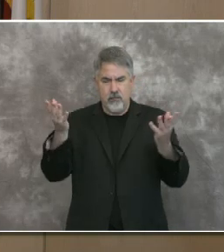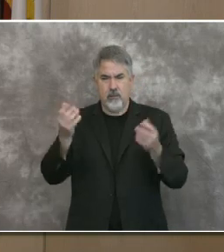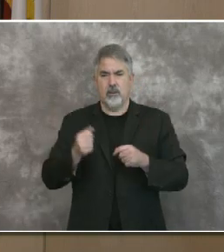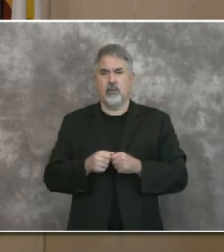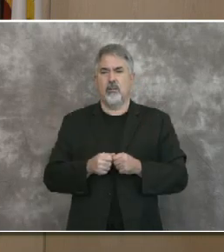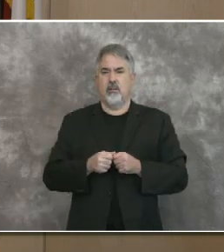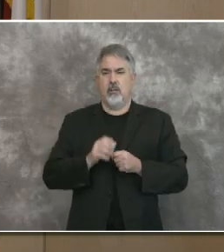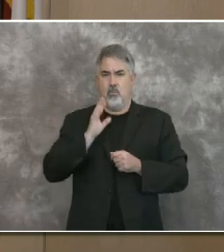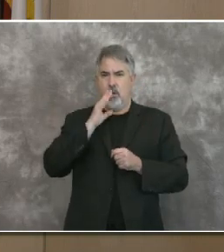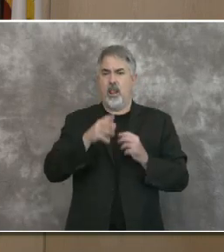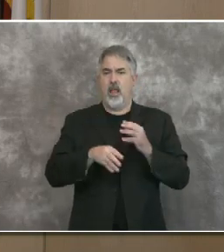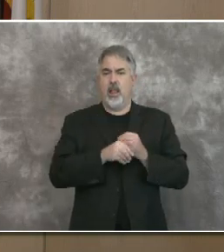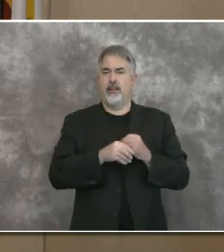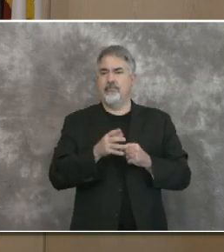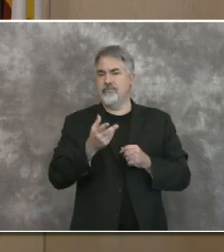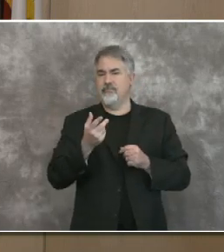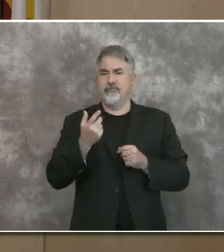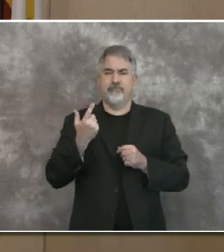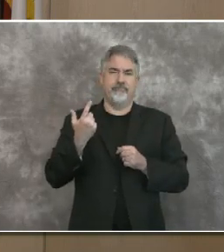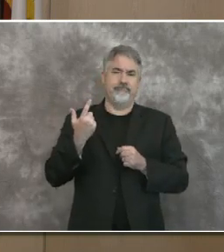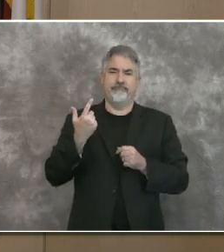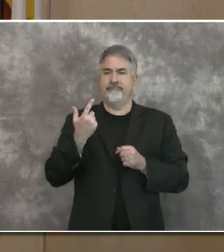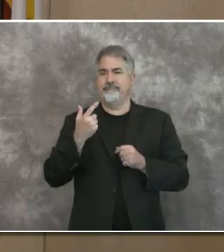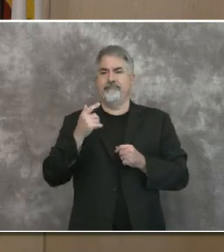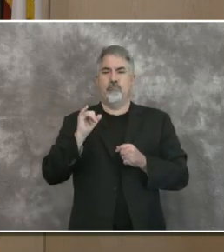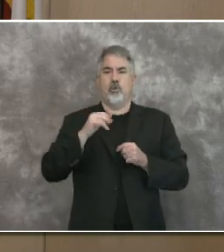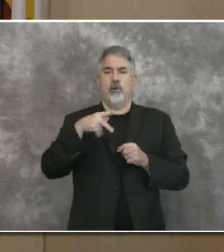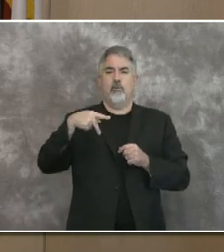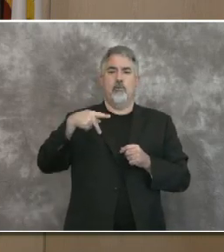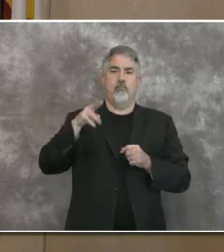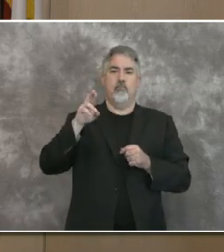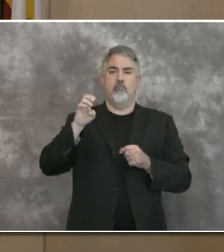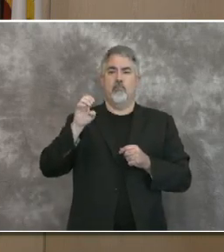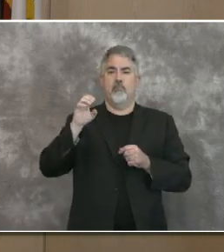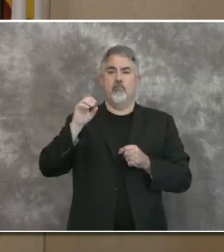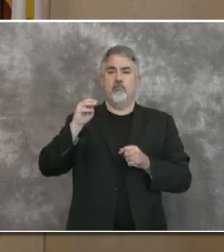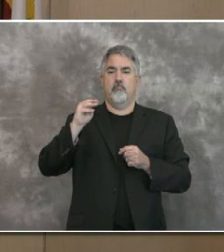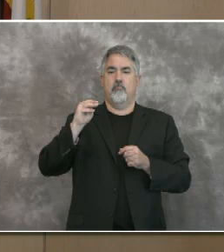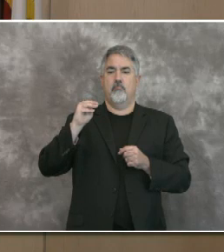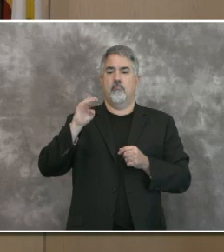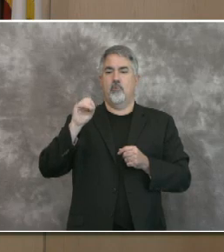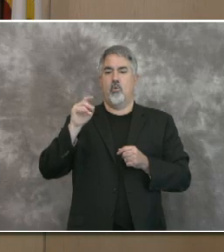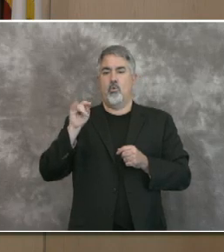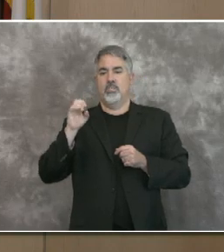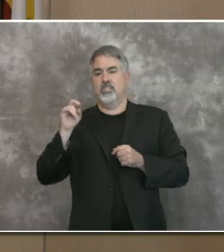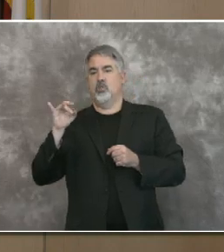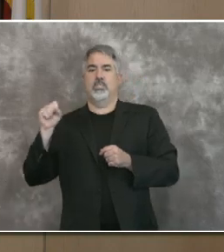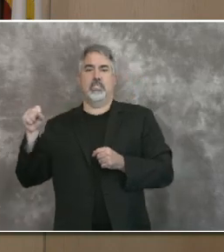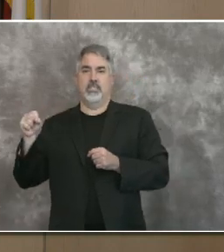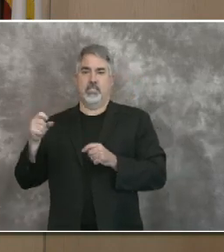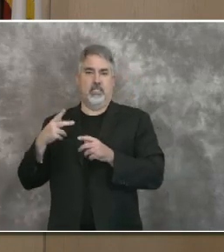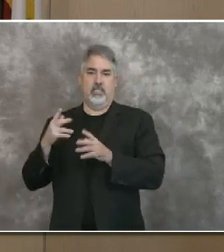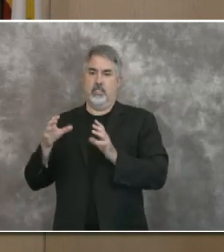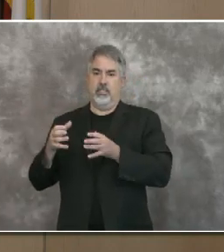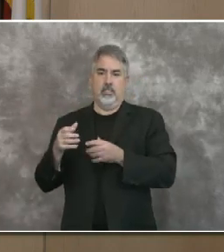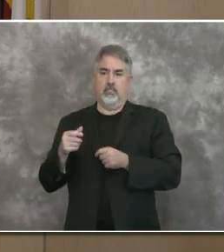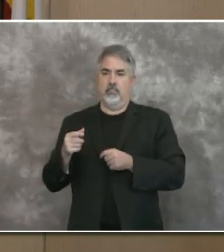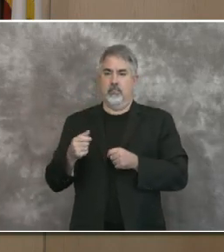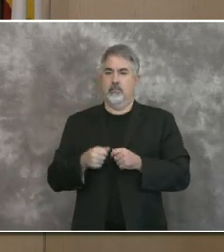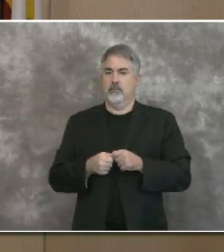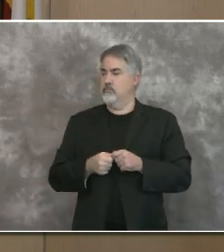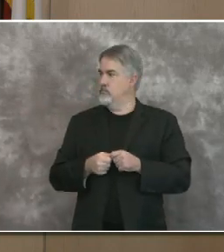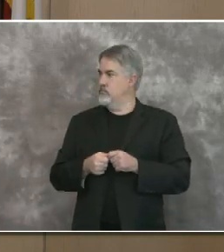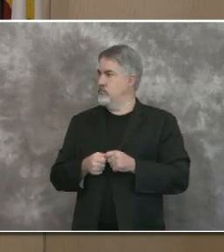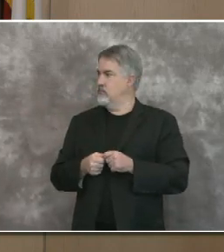on promotores to be extenders of our contact tracers. So we are looking forward